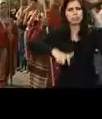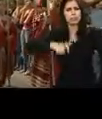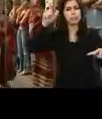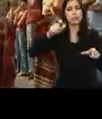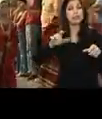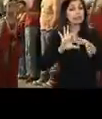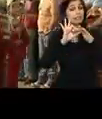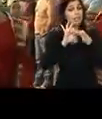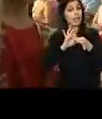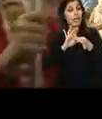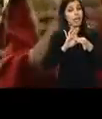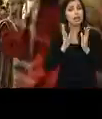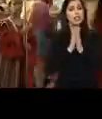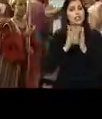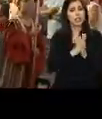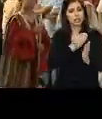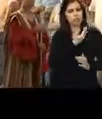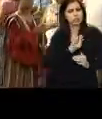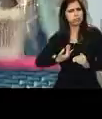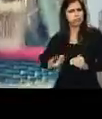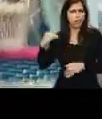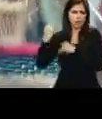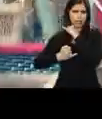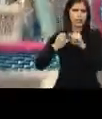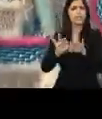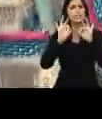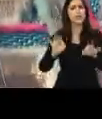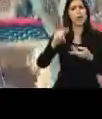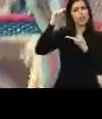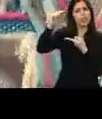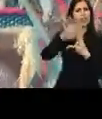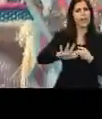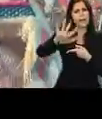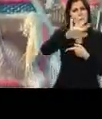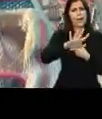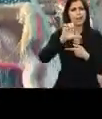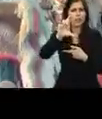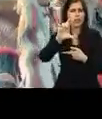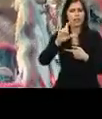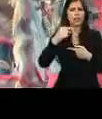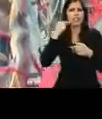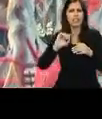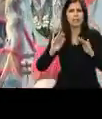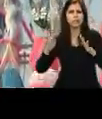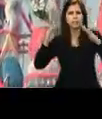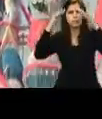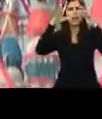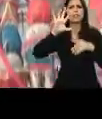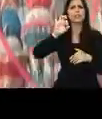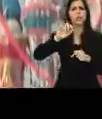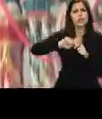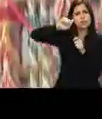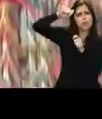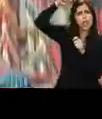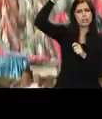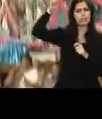the deepest and oldest religious traditions, like in this tiny image, lost in the grandeur of a pedestal 18